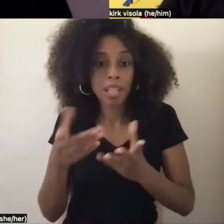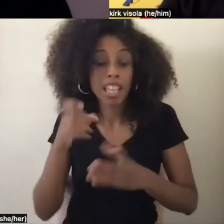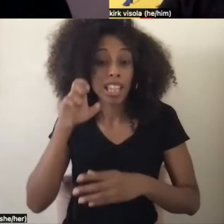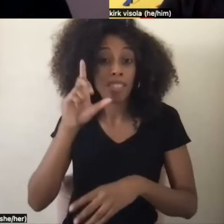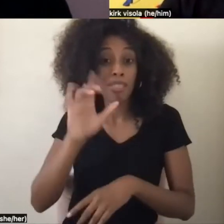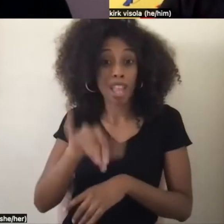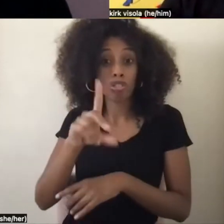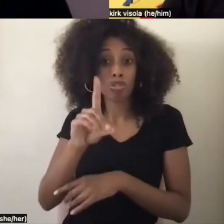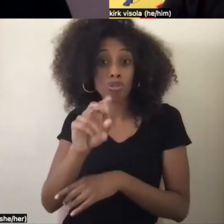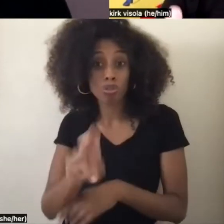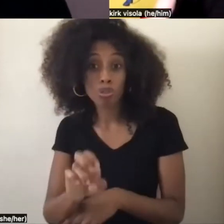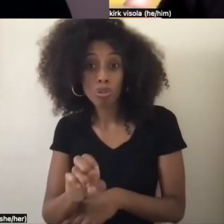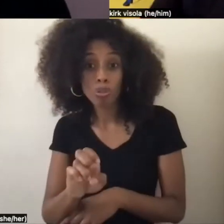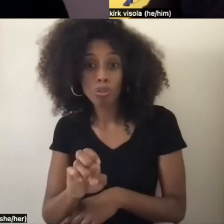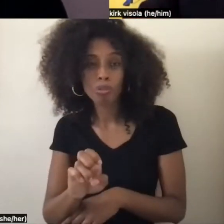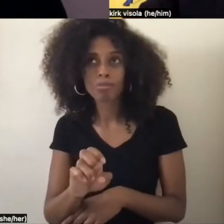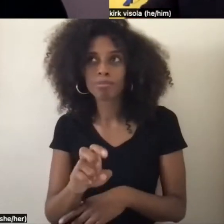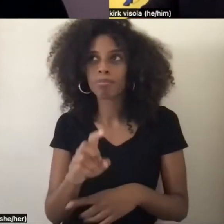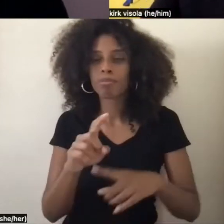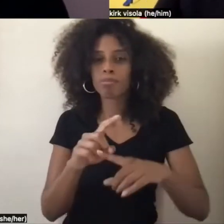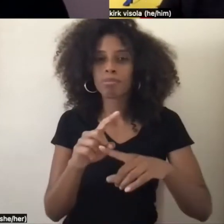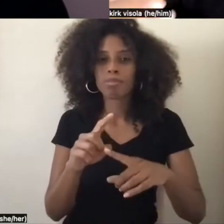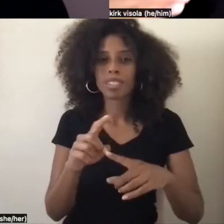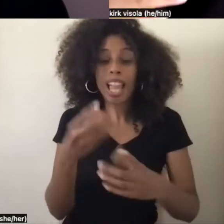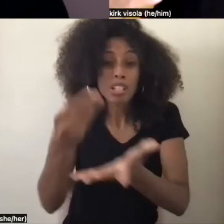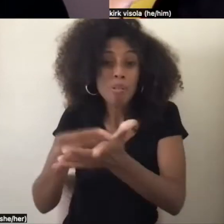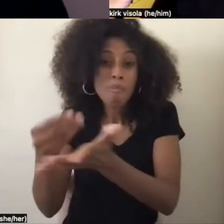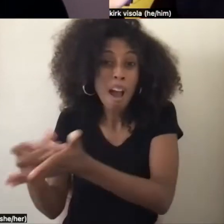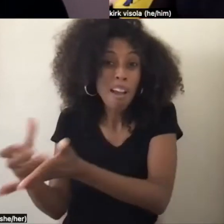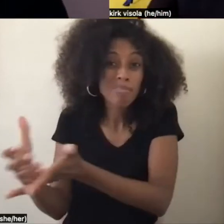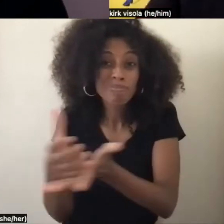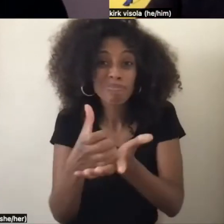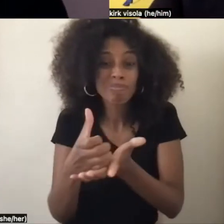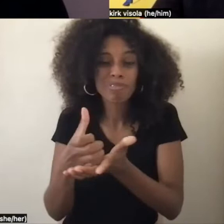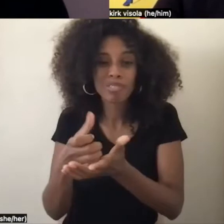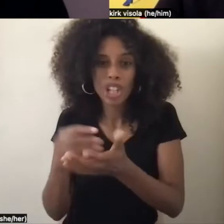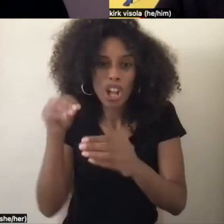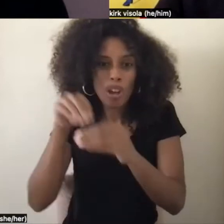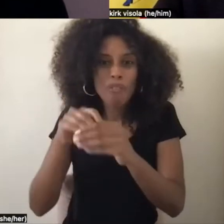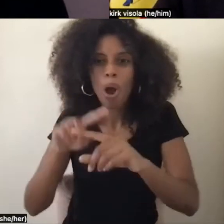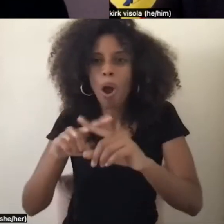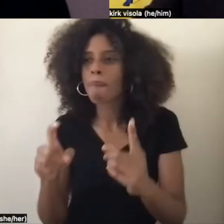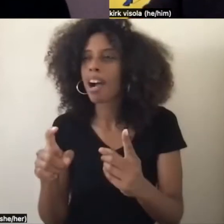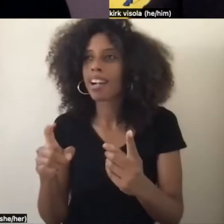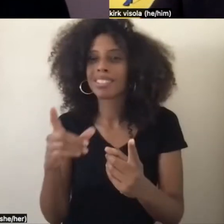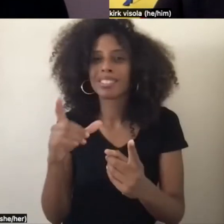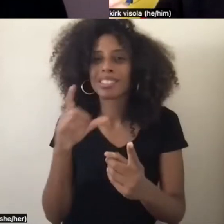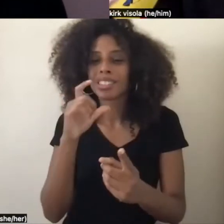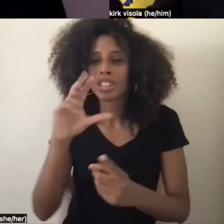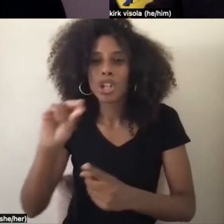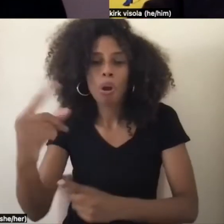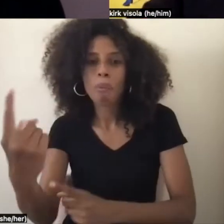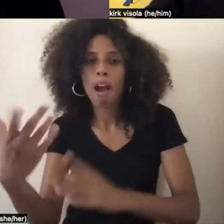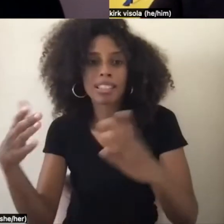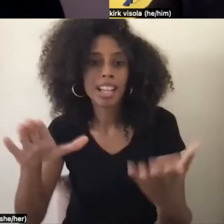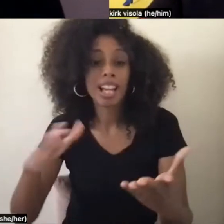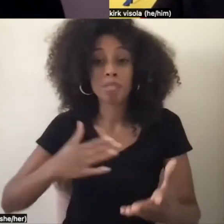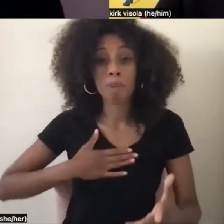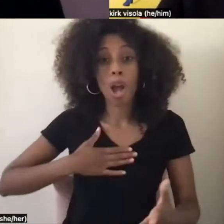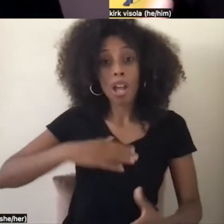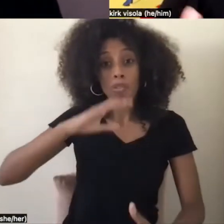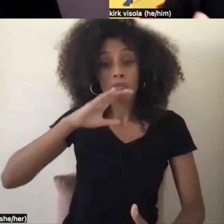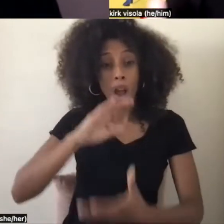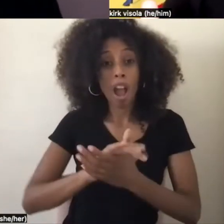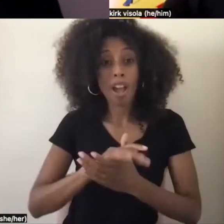nobody dies. Like, you're not, like, my wife's a speech therapist and she deals with people who've had strokes, people who have dementia, people who've had injuries, head